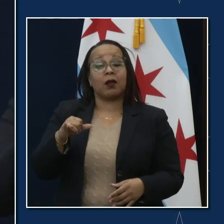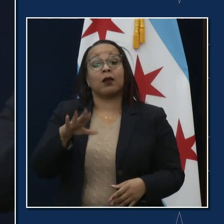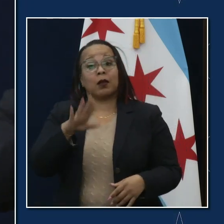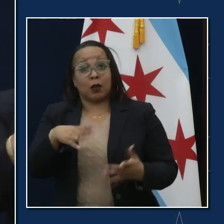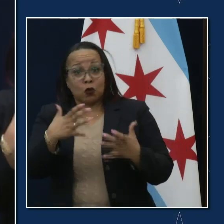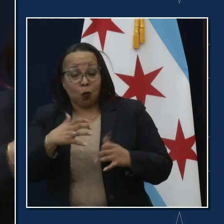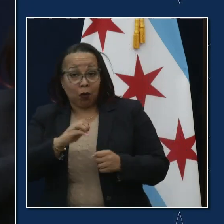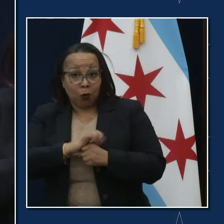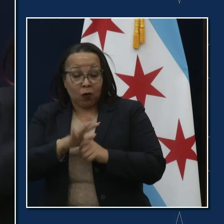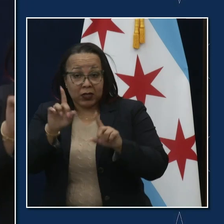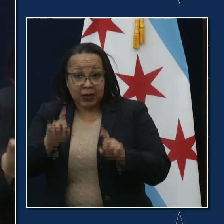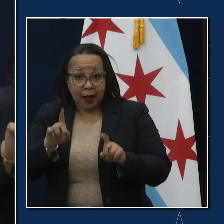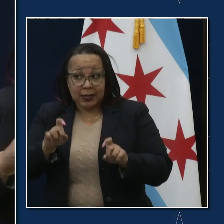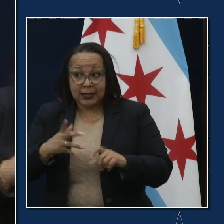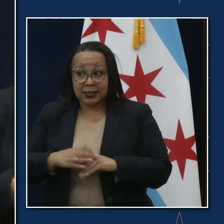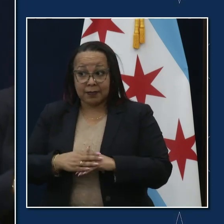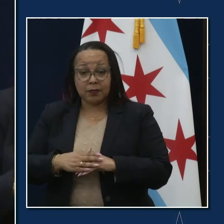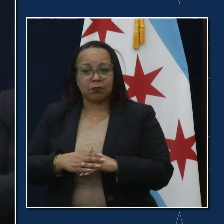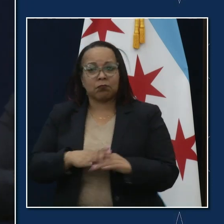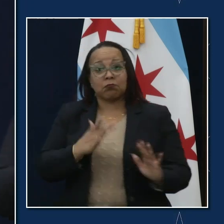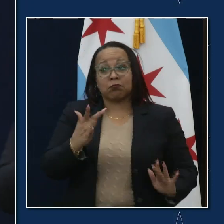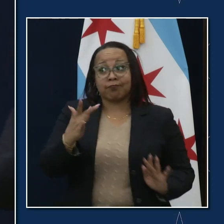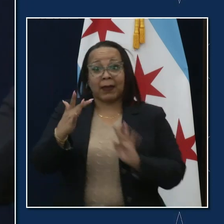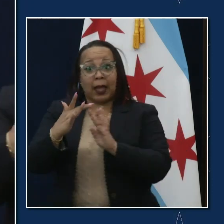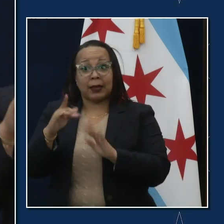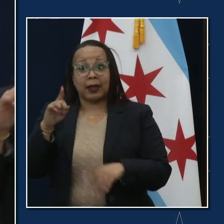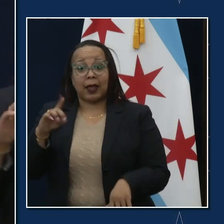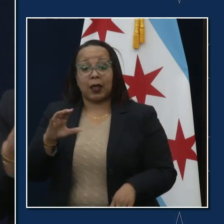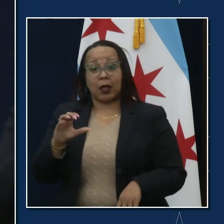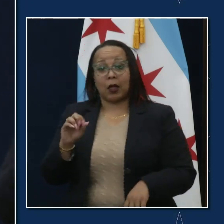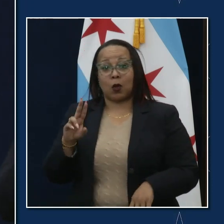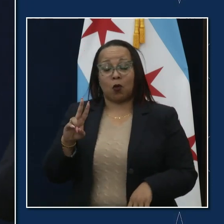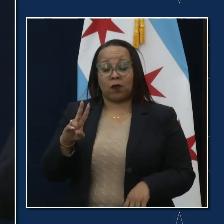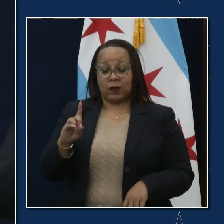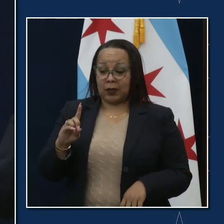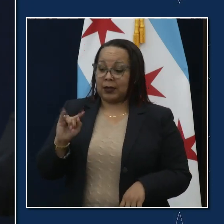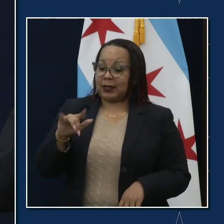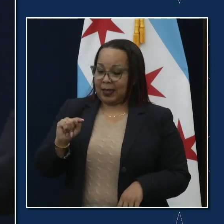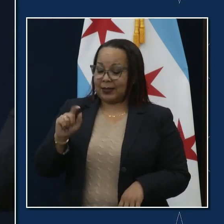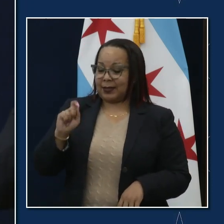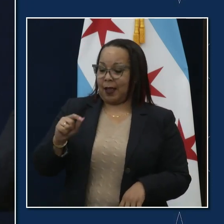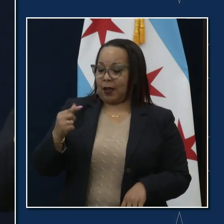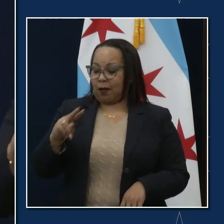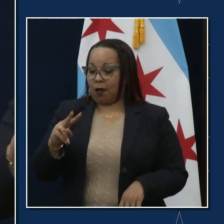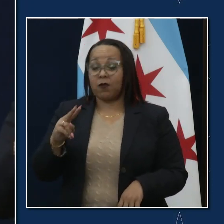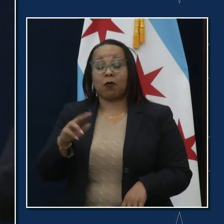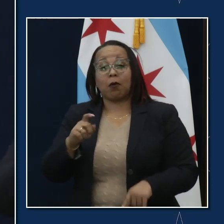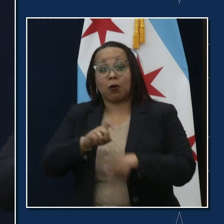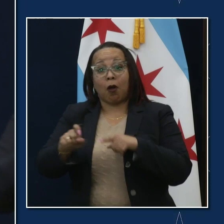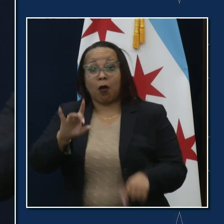your COVID test, contact covidtest.gov or call